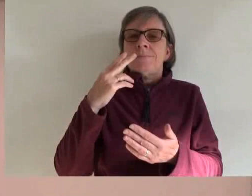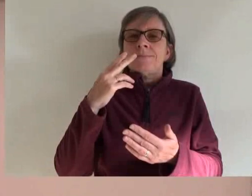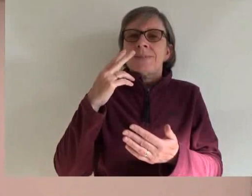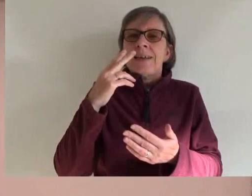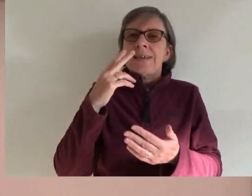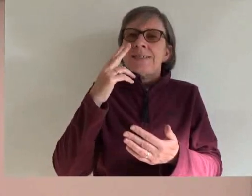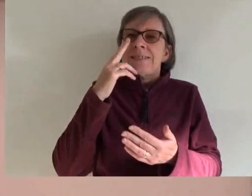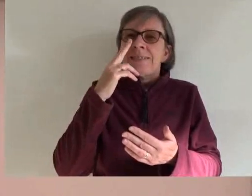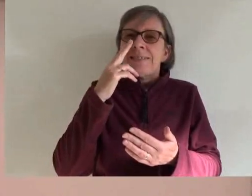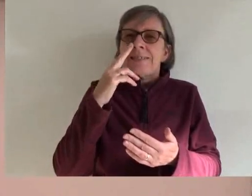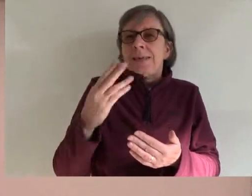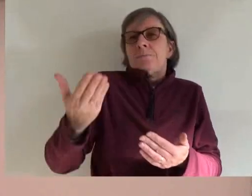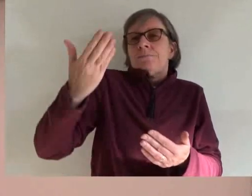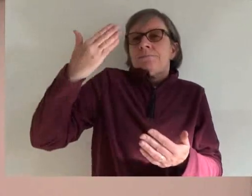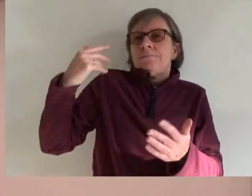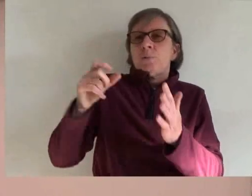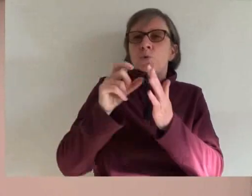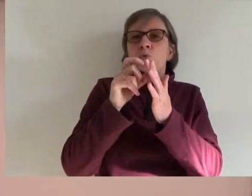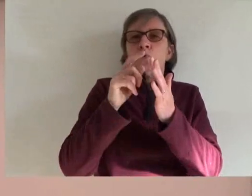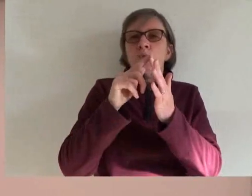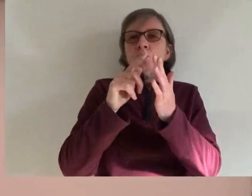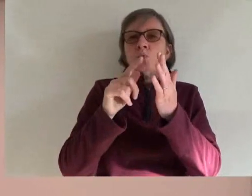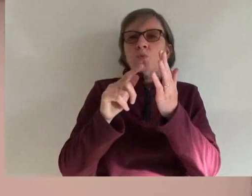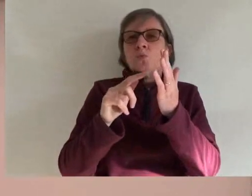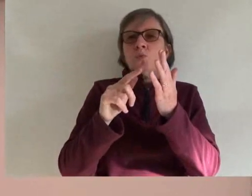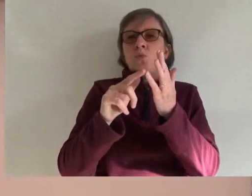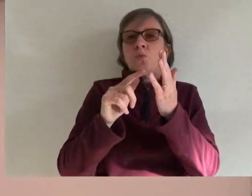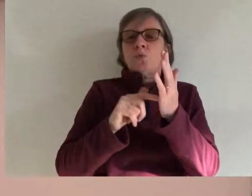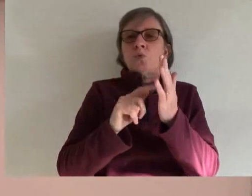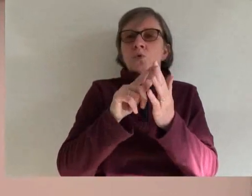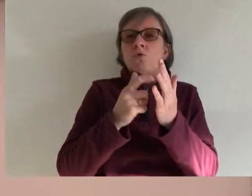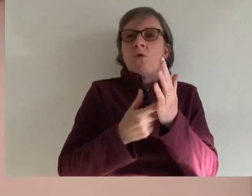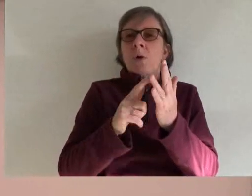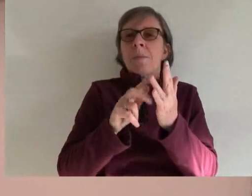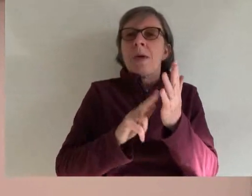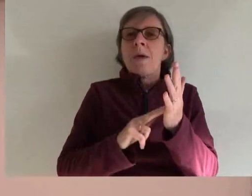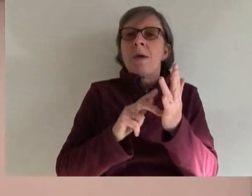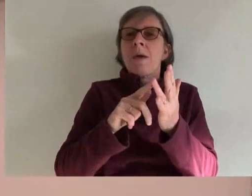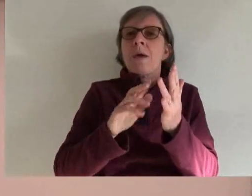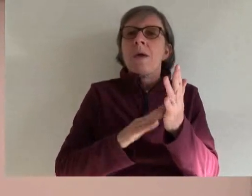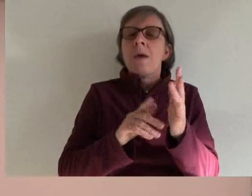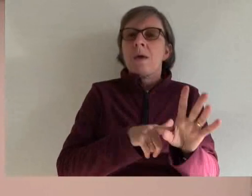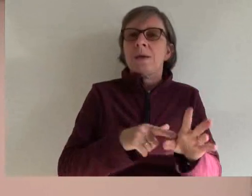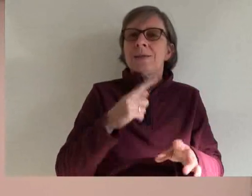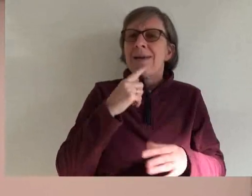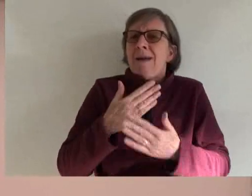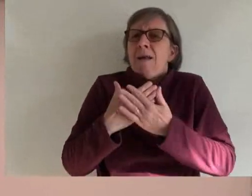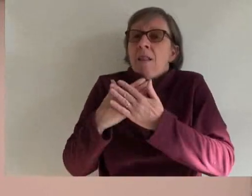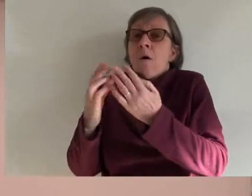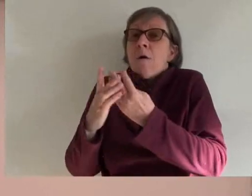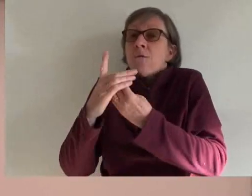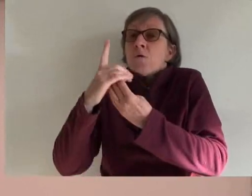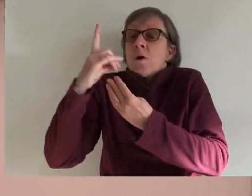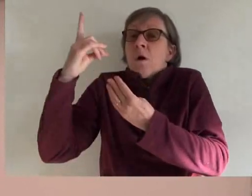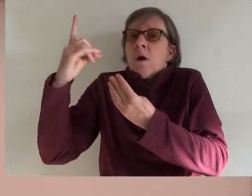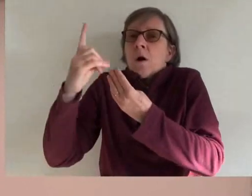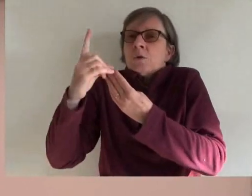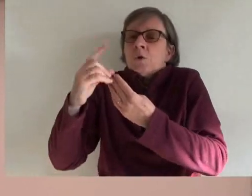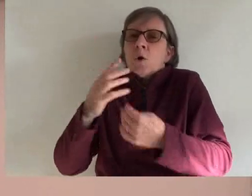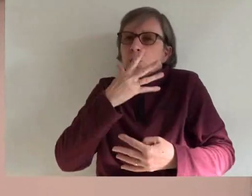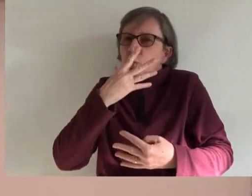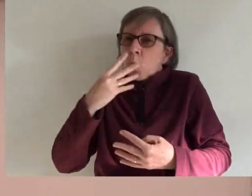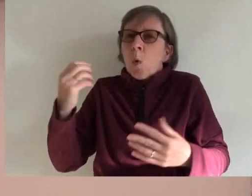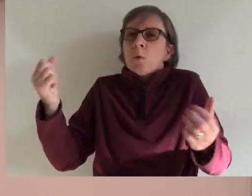we read these words that are given to us. "Love the Lord your God with all your heart and with all your soul and with